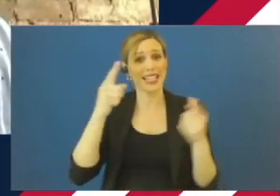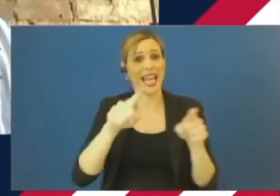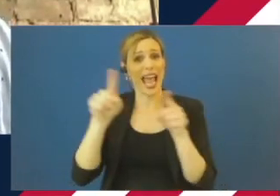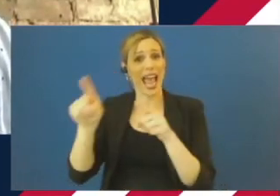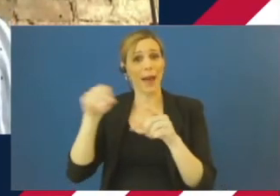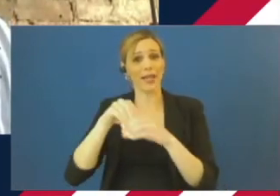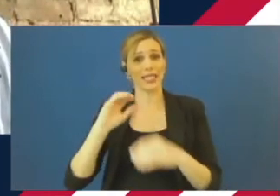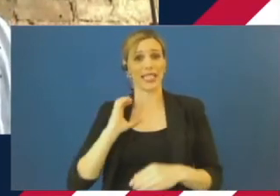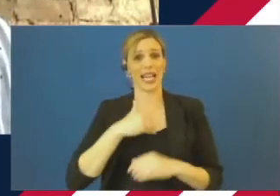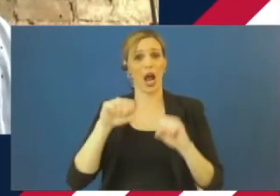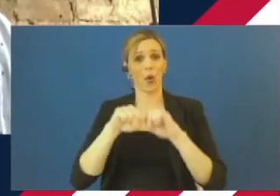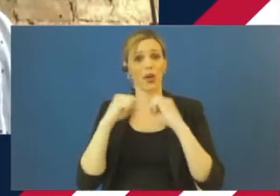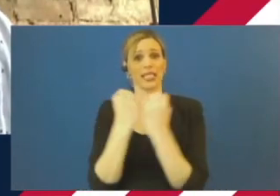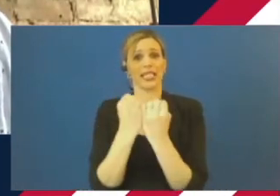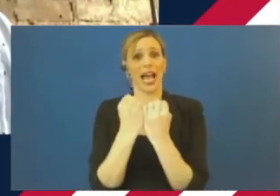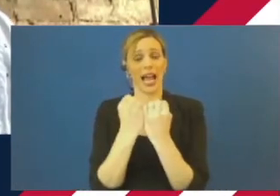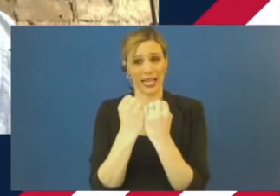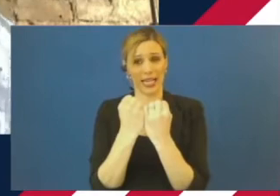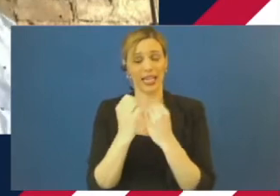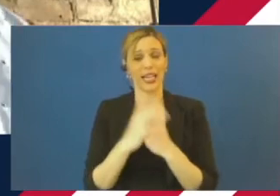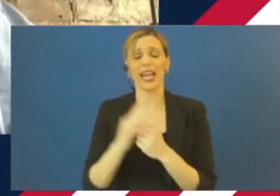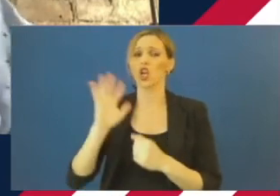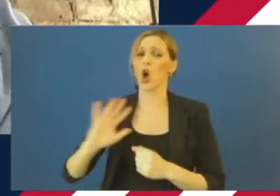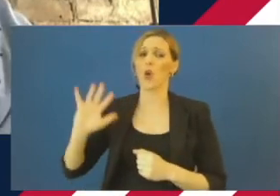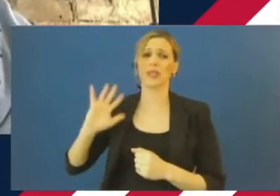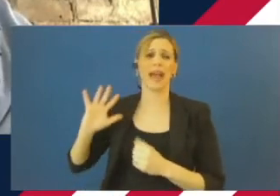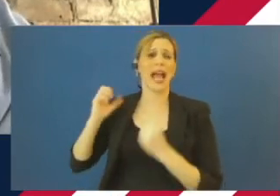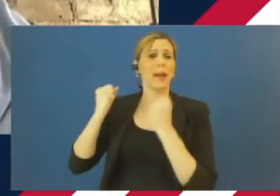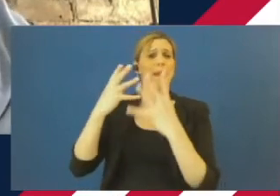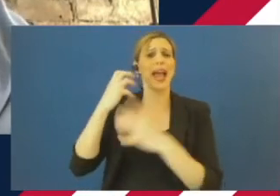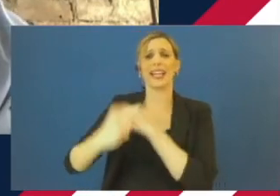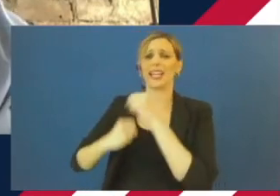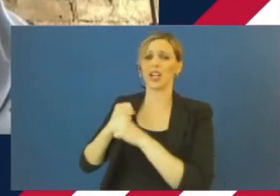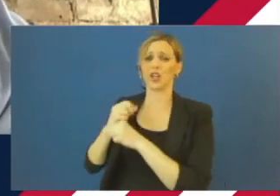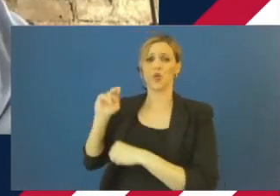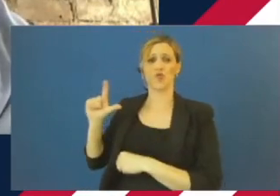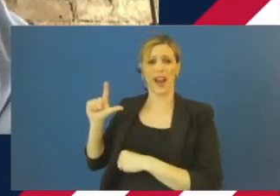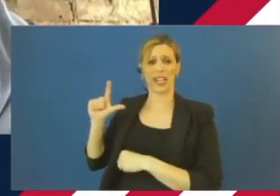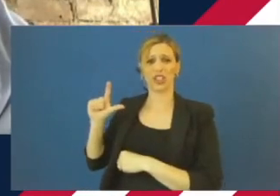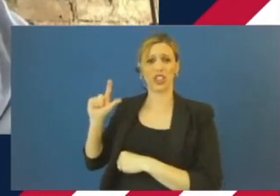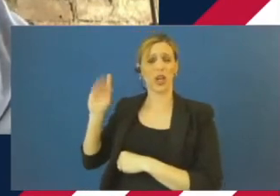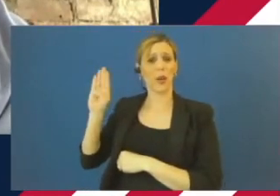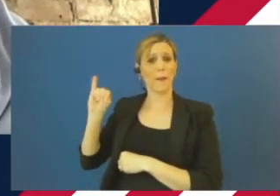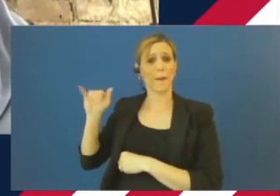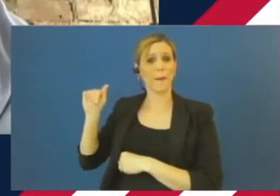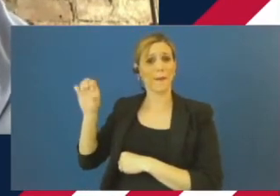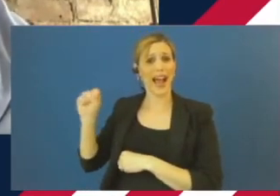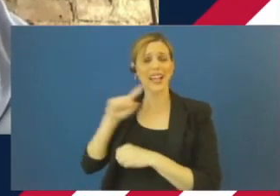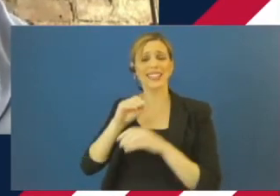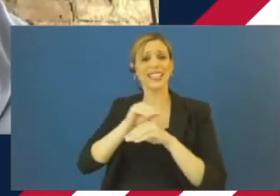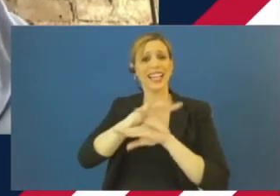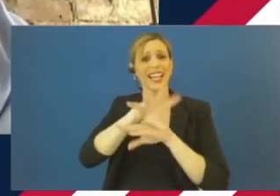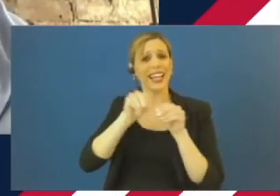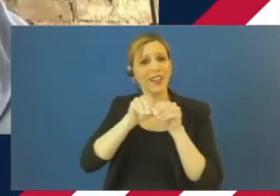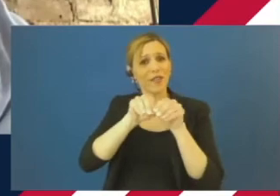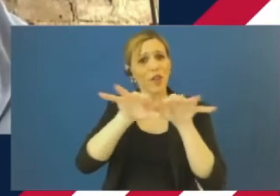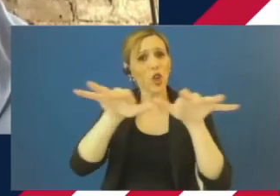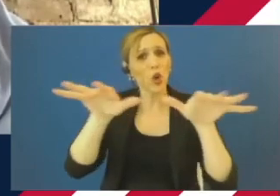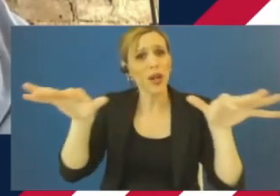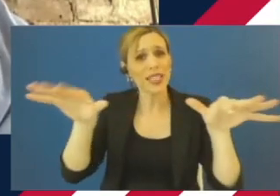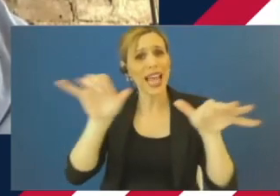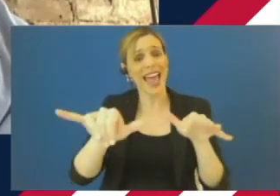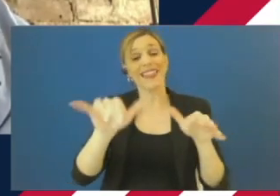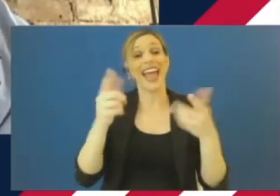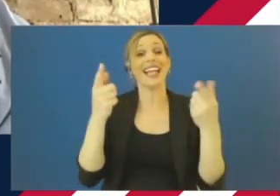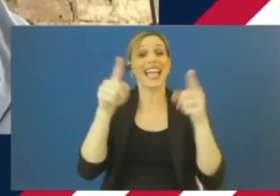back centuries, and racial bias that now finds its biggest expression in the White House behind the